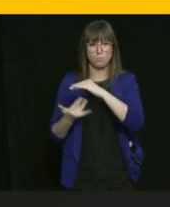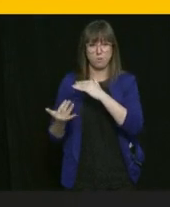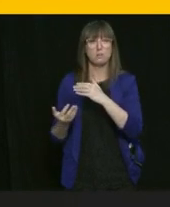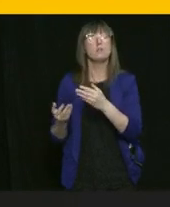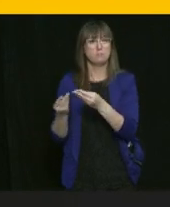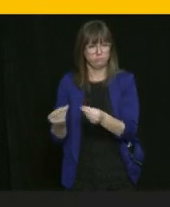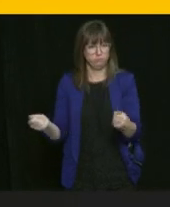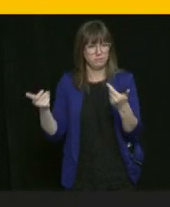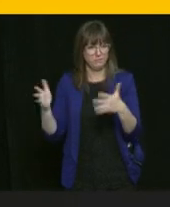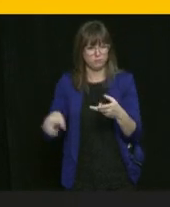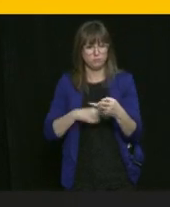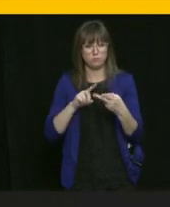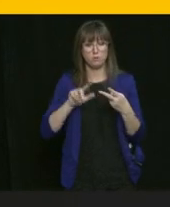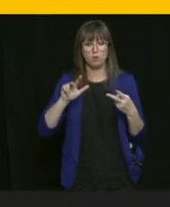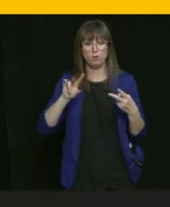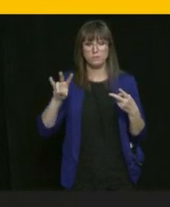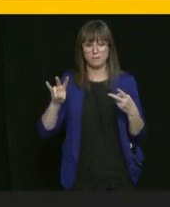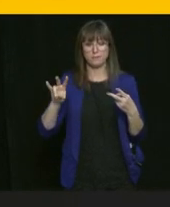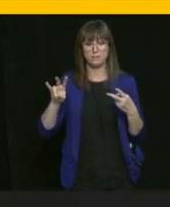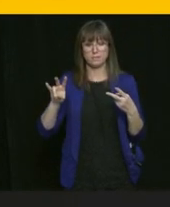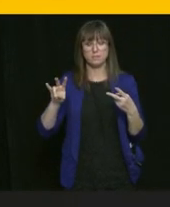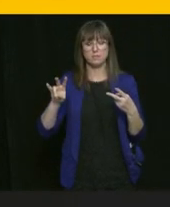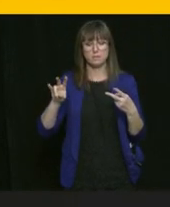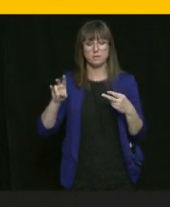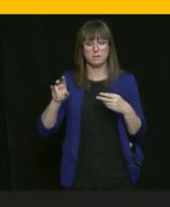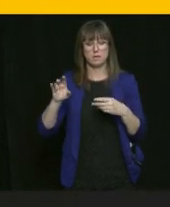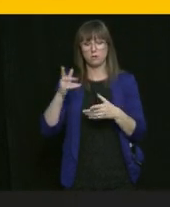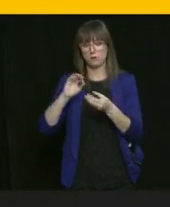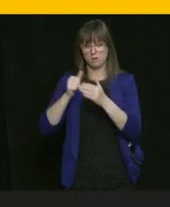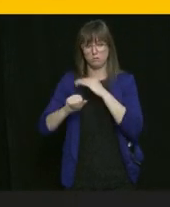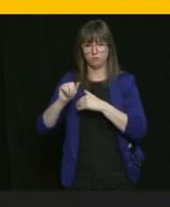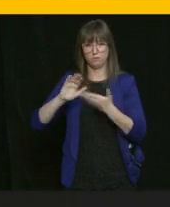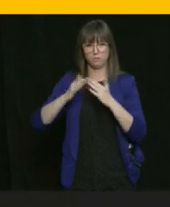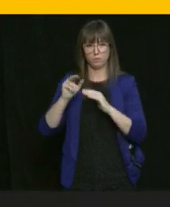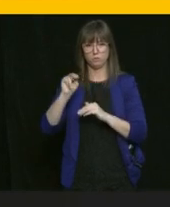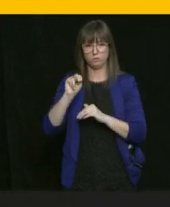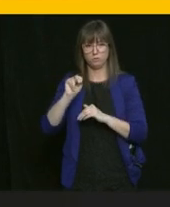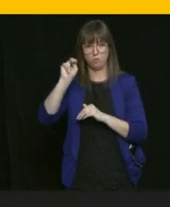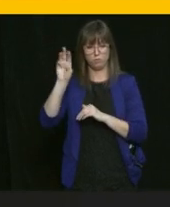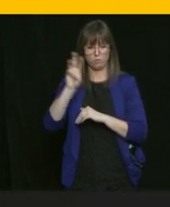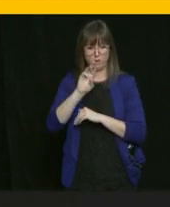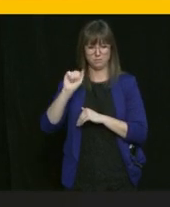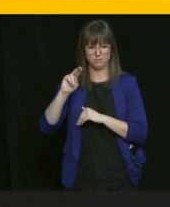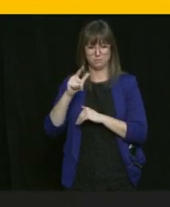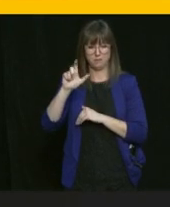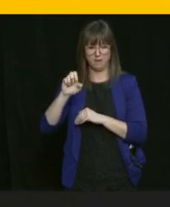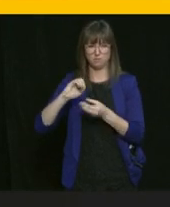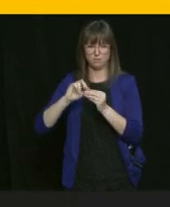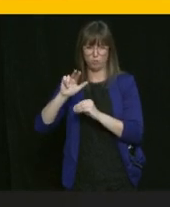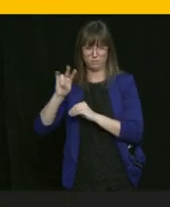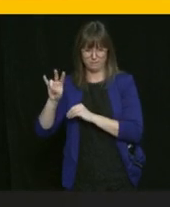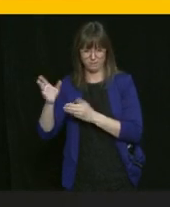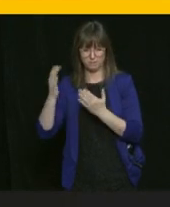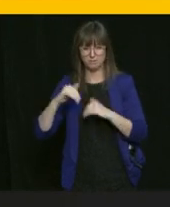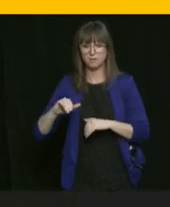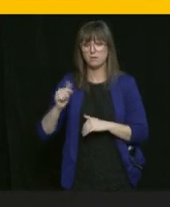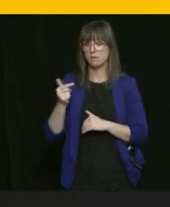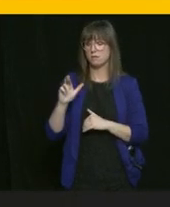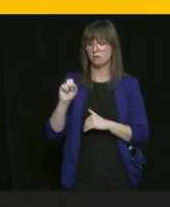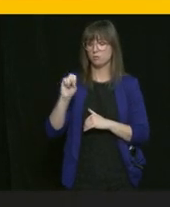Angle 37, that was under a boil advisory since 2002, and Grassy Narrows, who has been under a boil water advisory